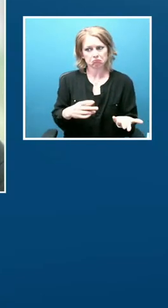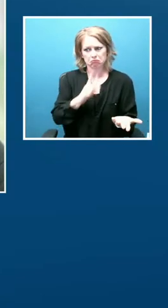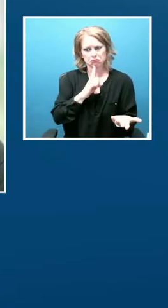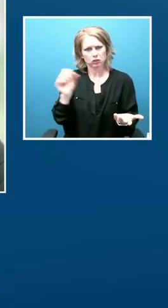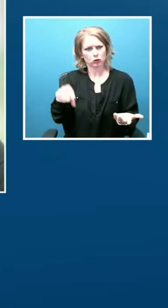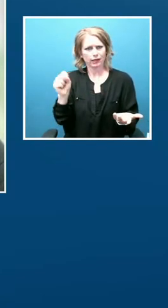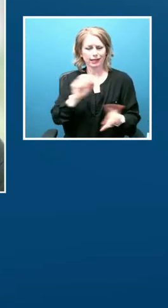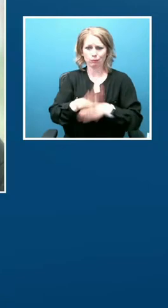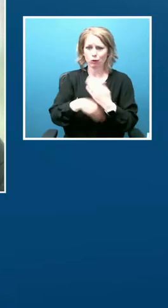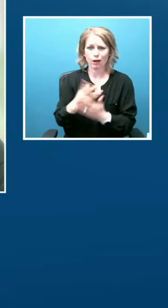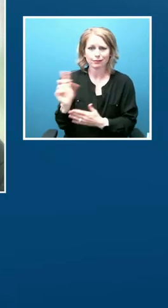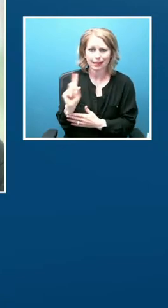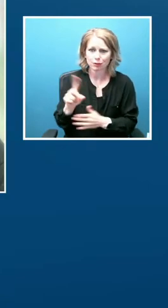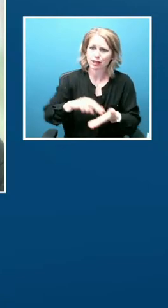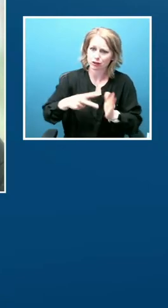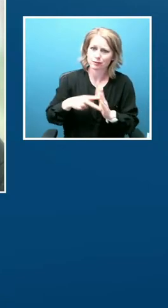Democrats.